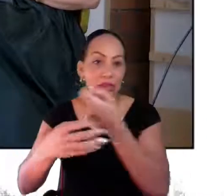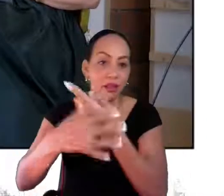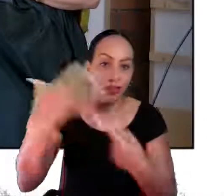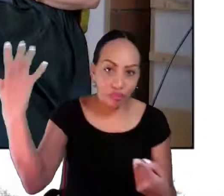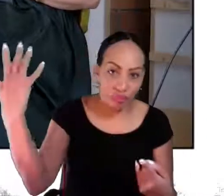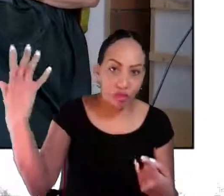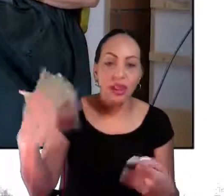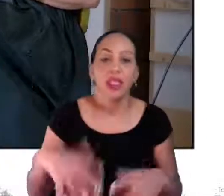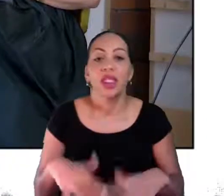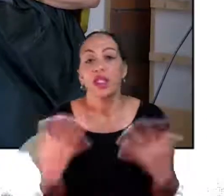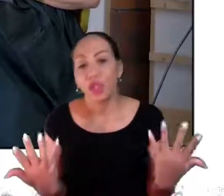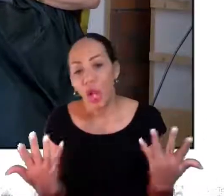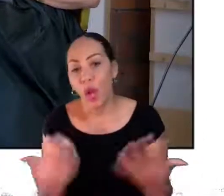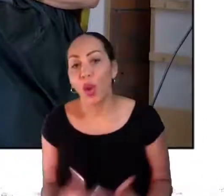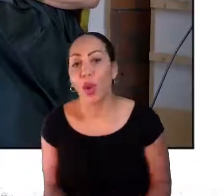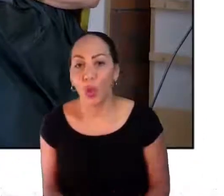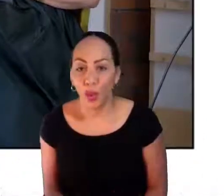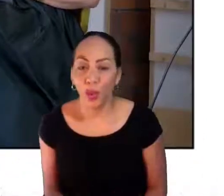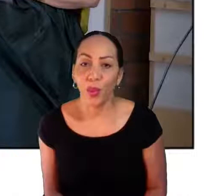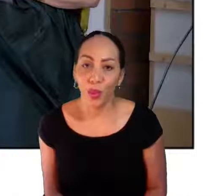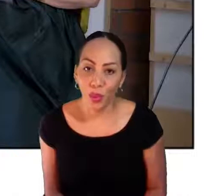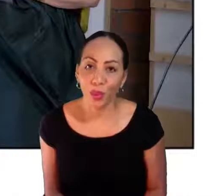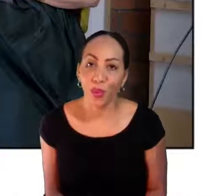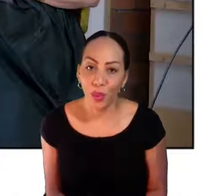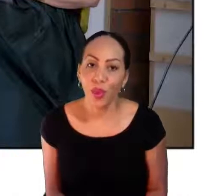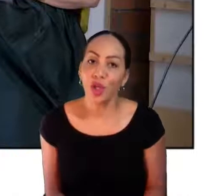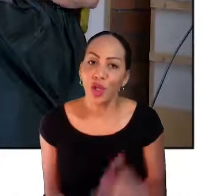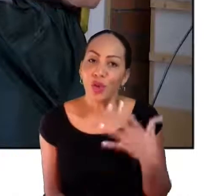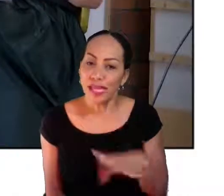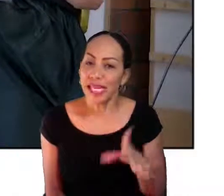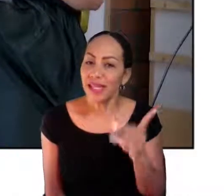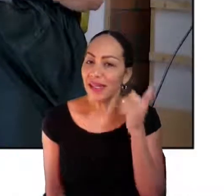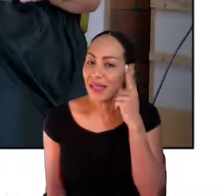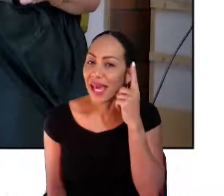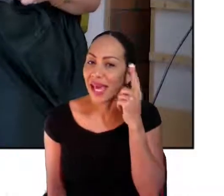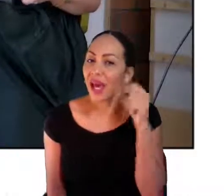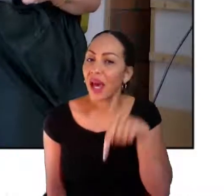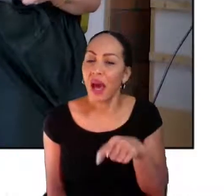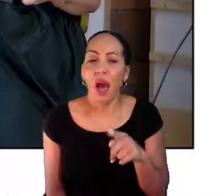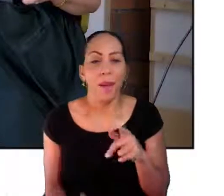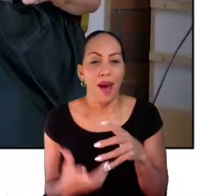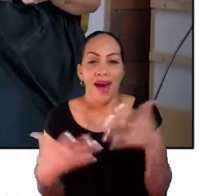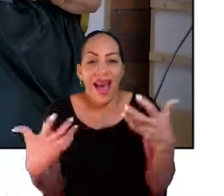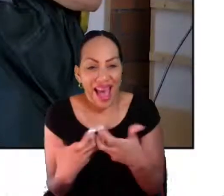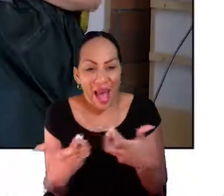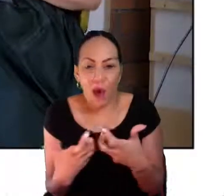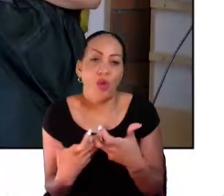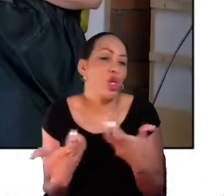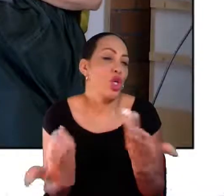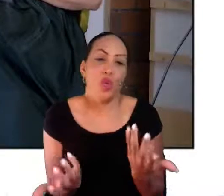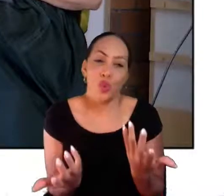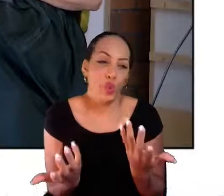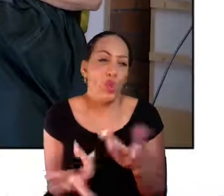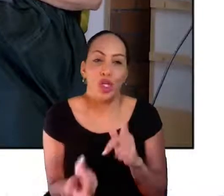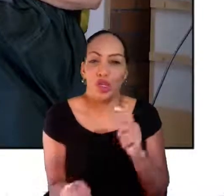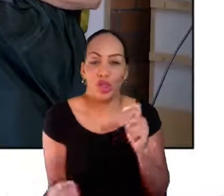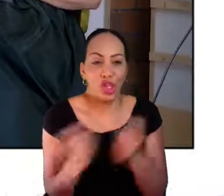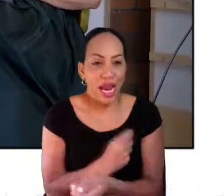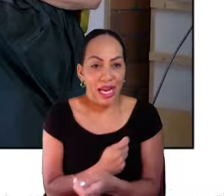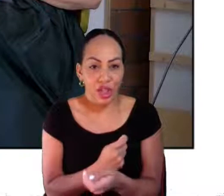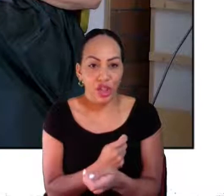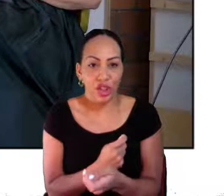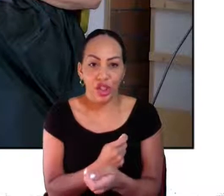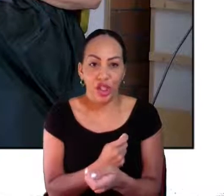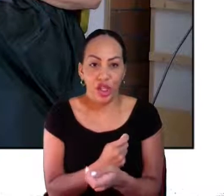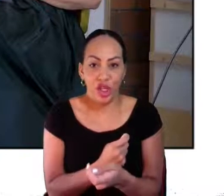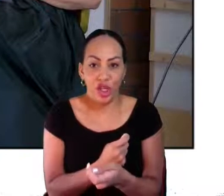and do and change and who you're trying to be inclusive of. I think it can be limiting instead. So we threw all of that work out of the window. Or didn't